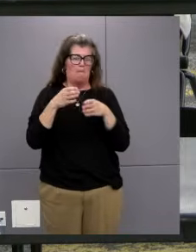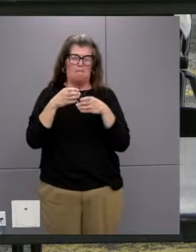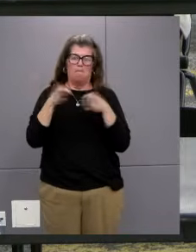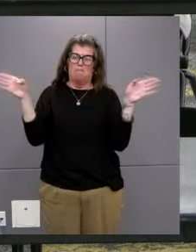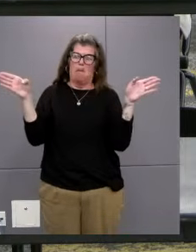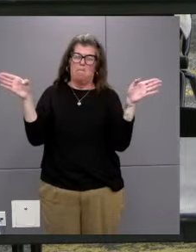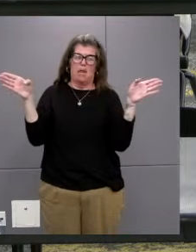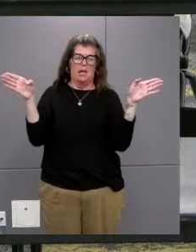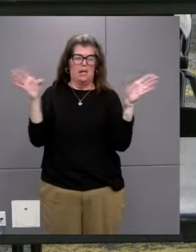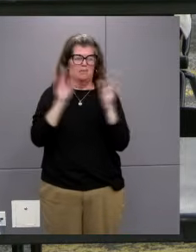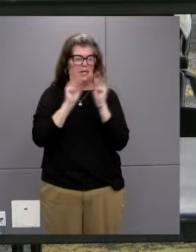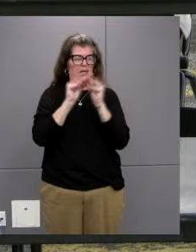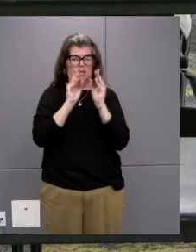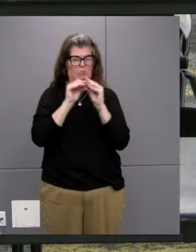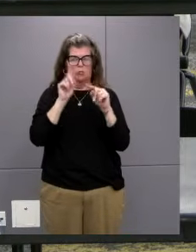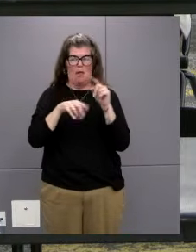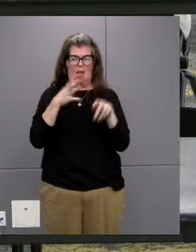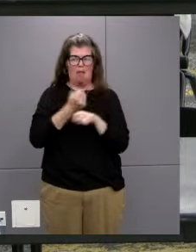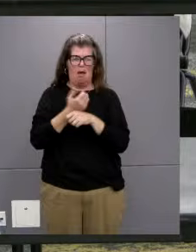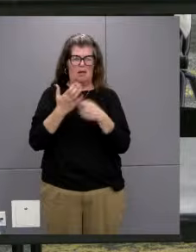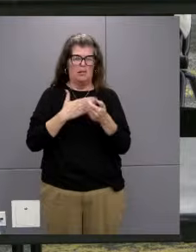doors anyways.